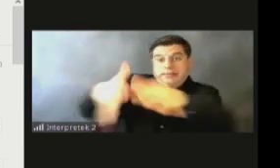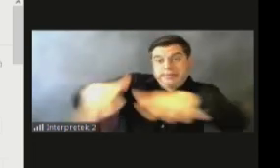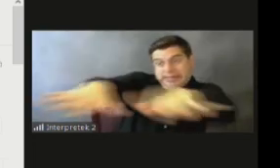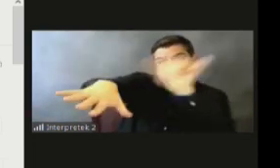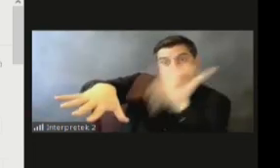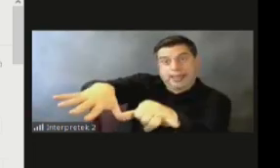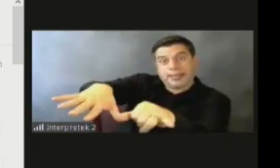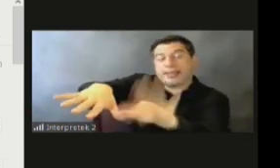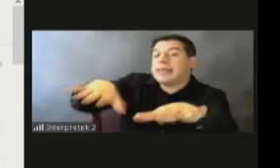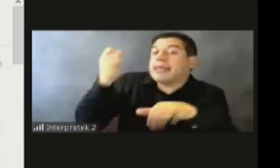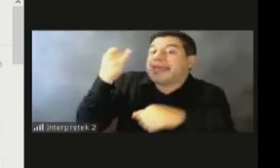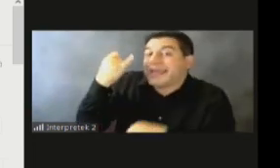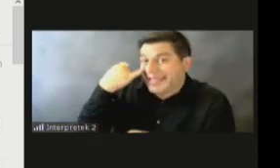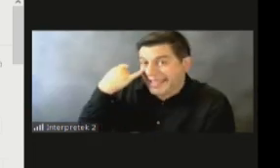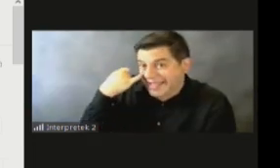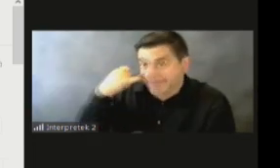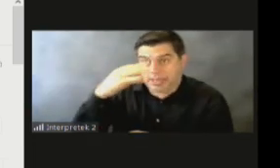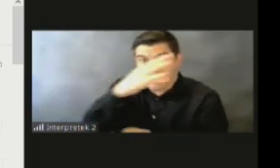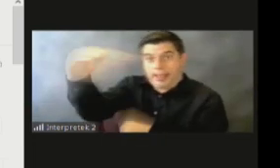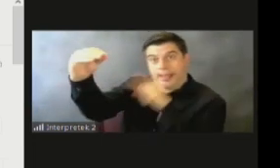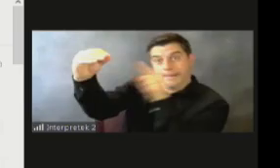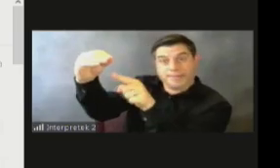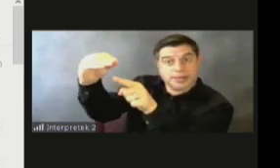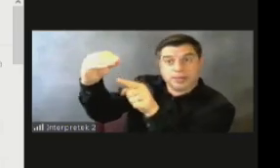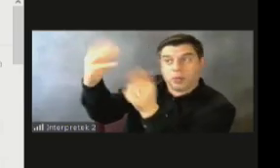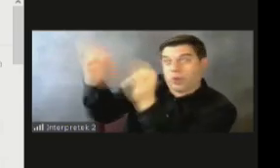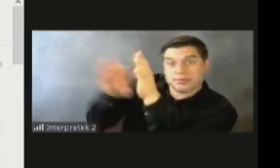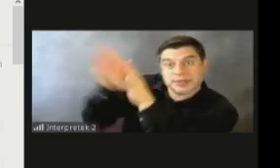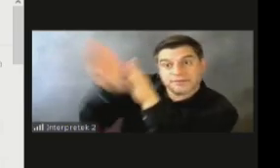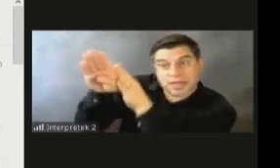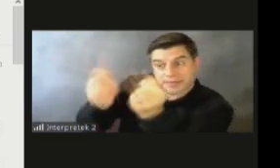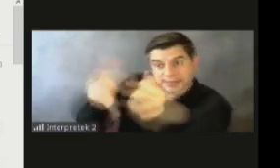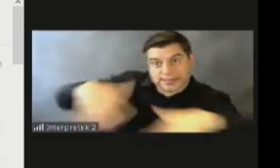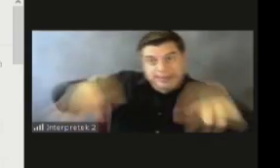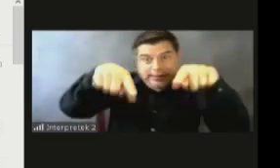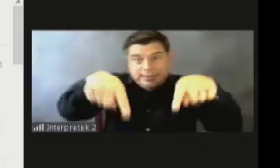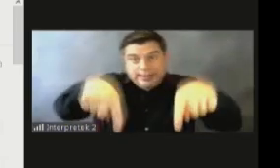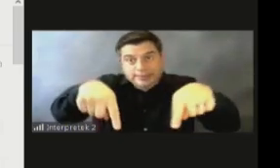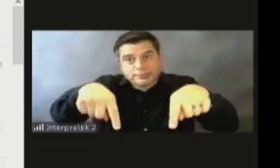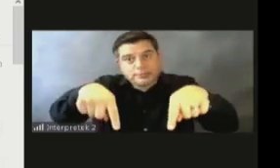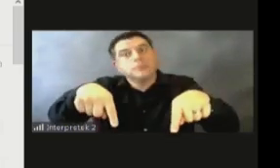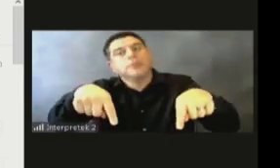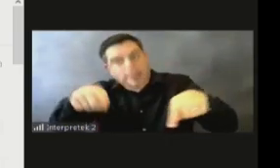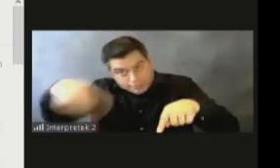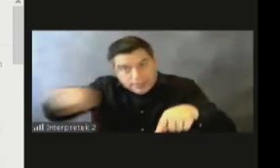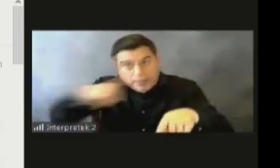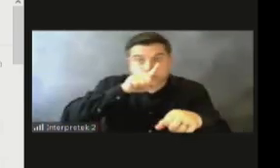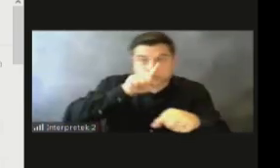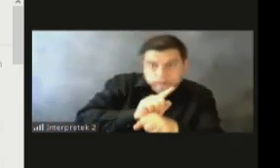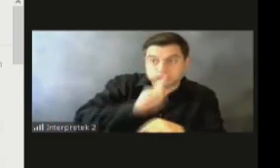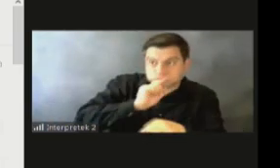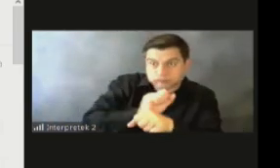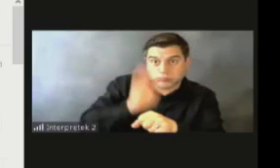comes in to develop land on city-owned property, that it be permanently affordable, or home ownership, where it